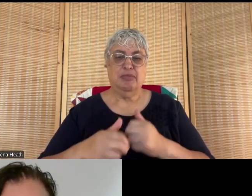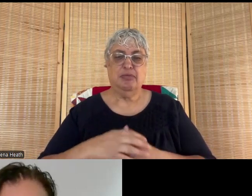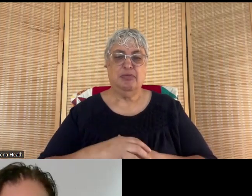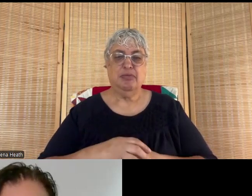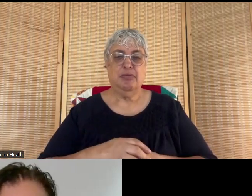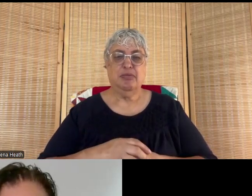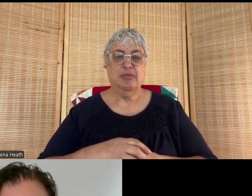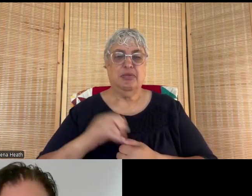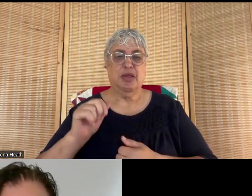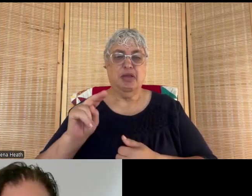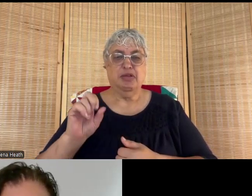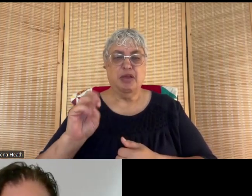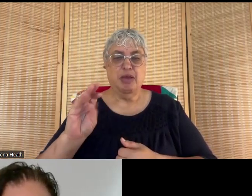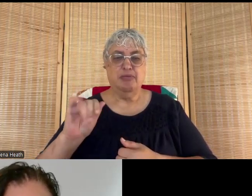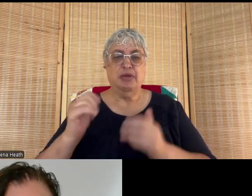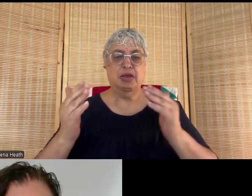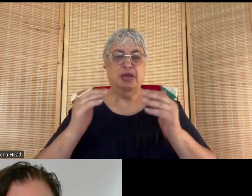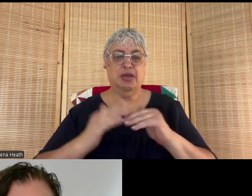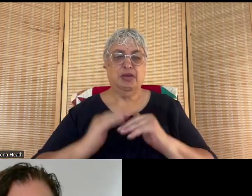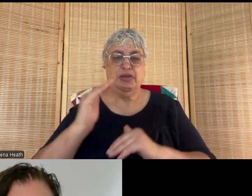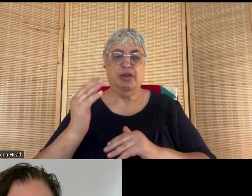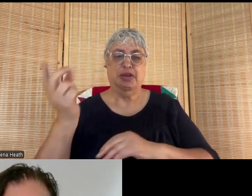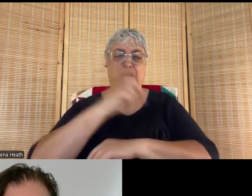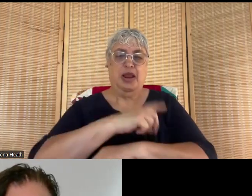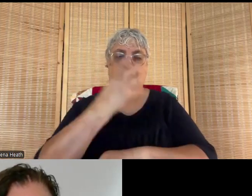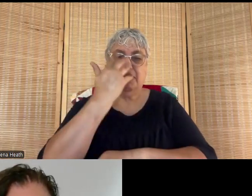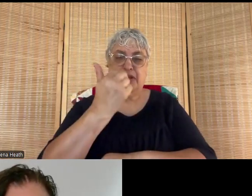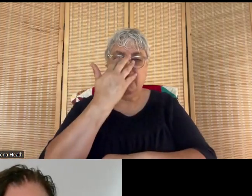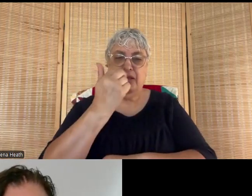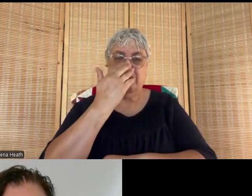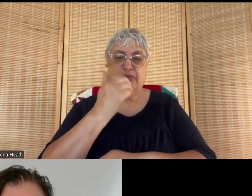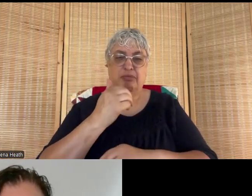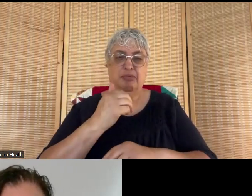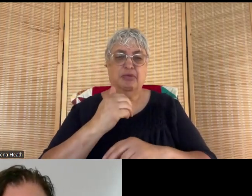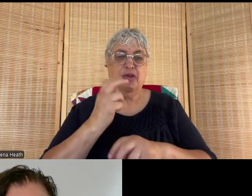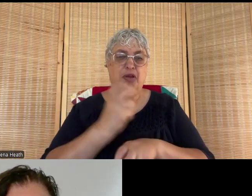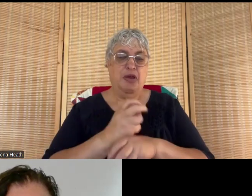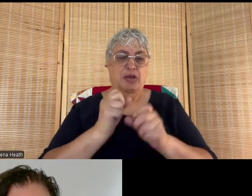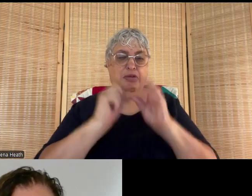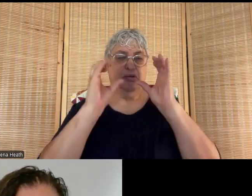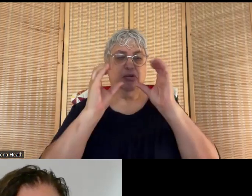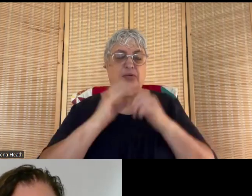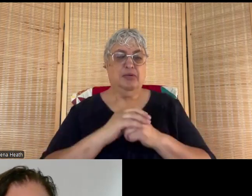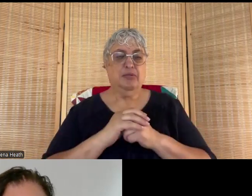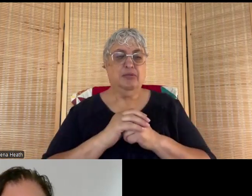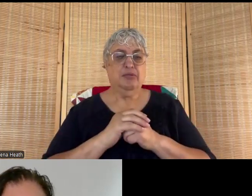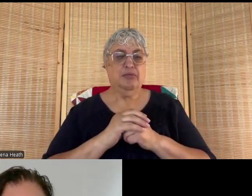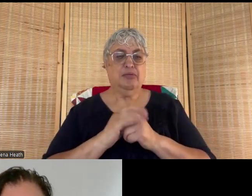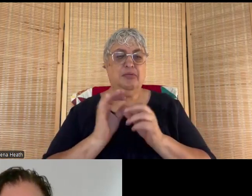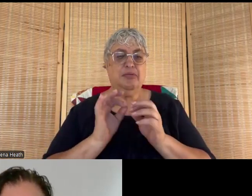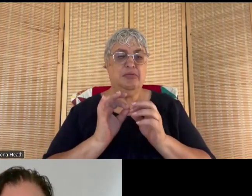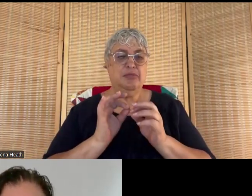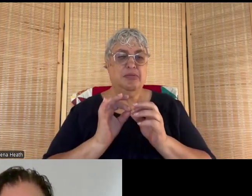Could be insomnia, could be excessive daytime sleepiness and extreme drowsiness, a delayed sleep